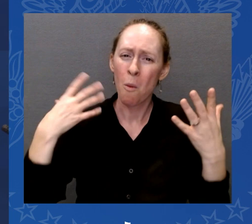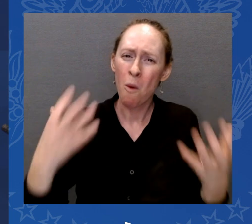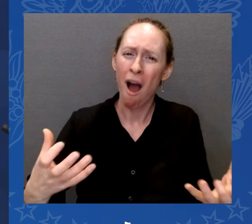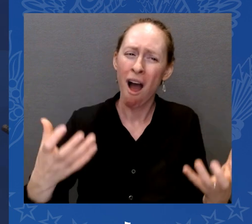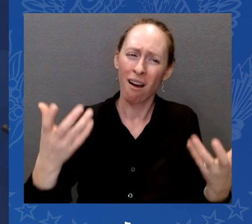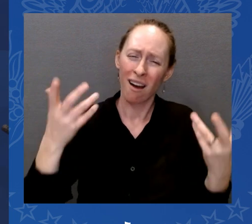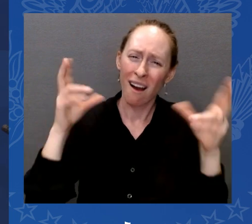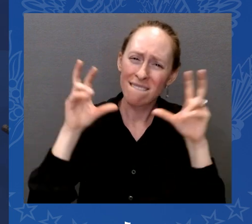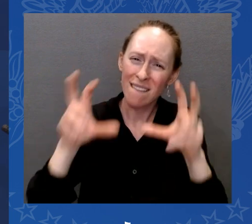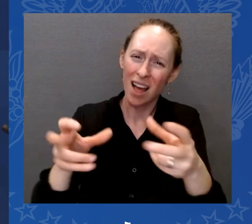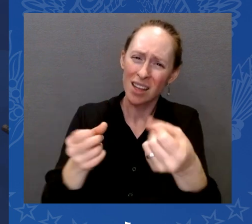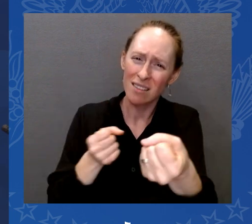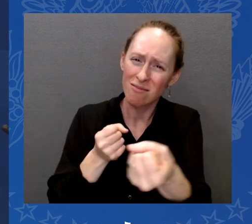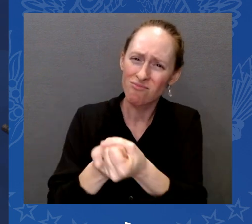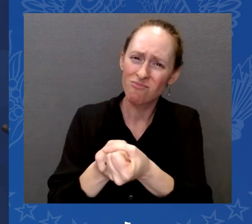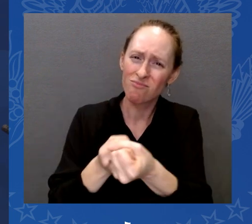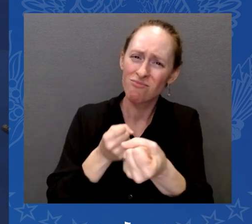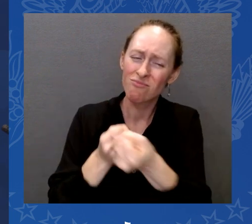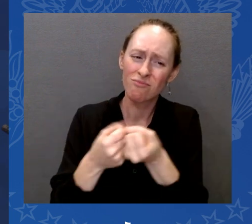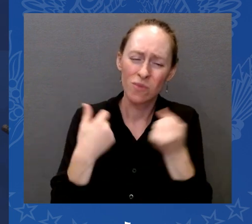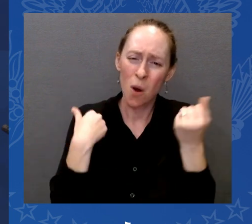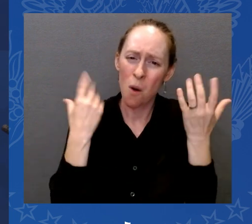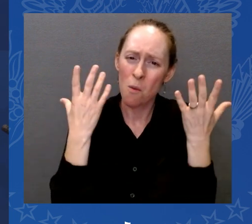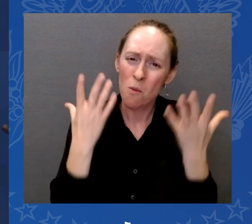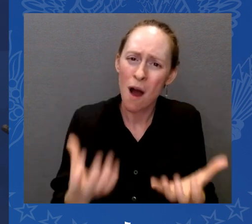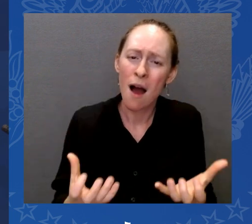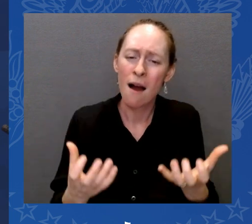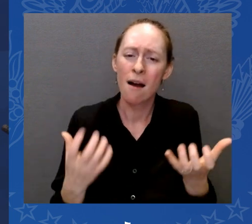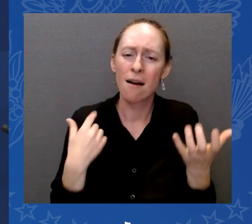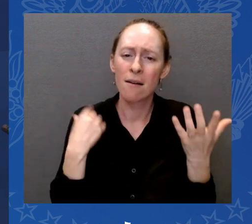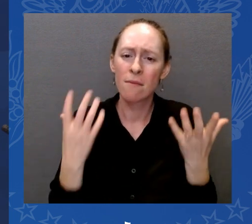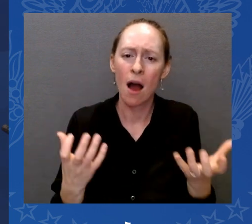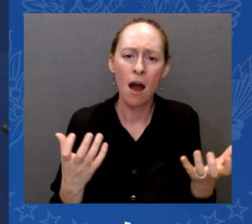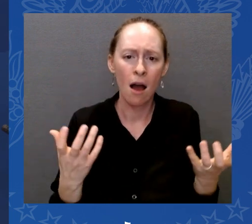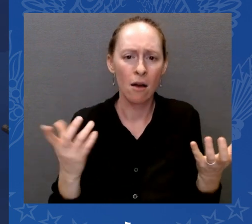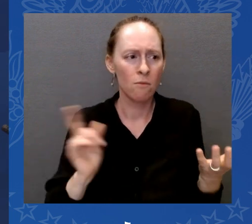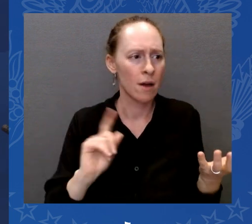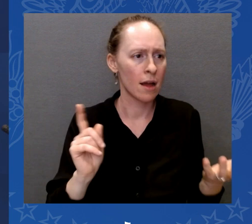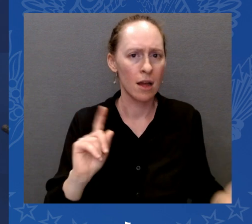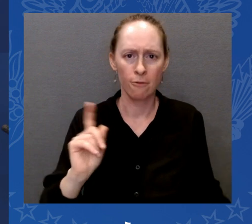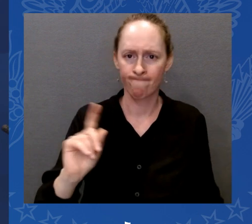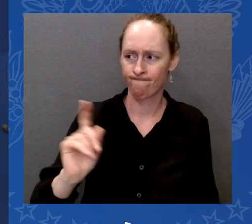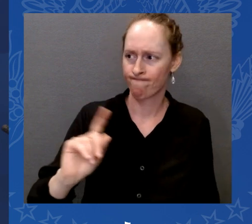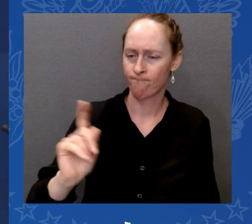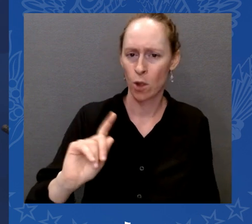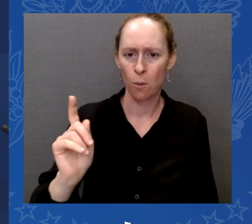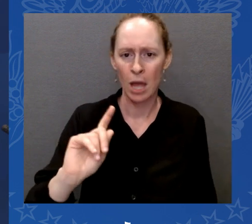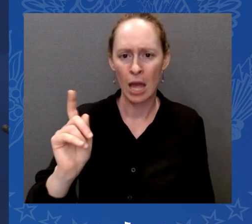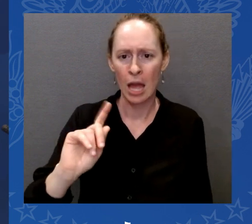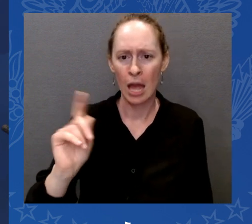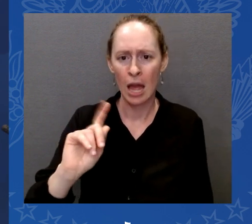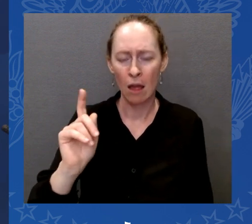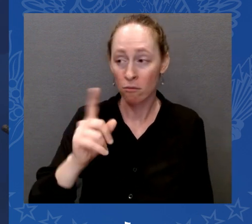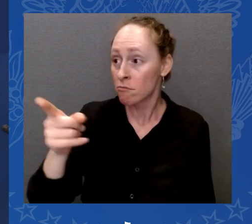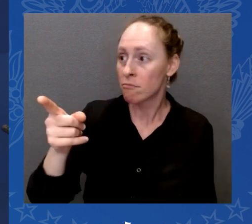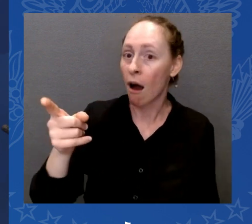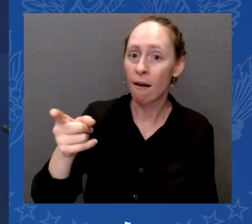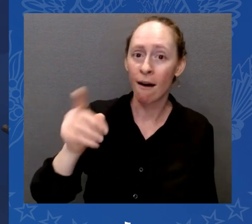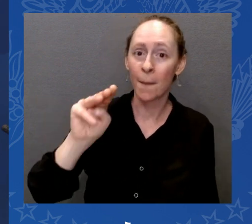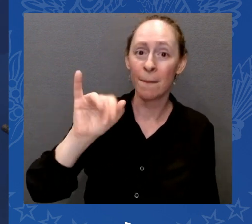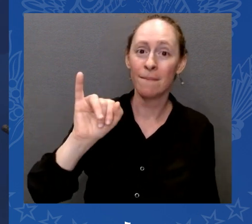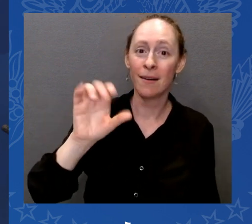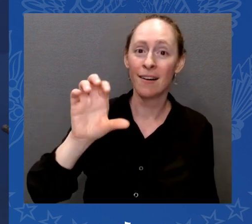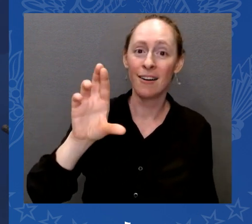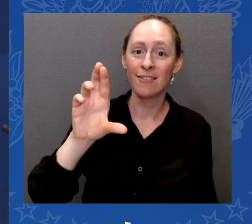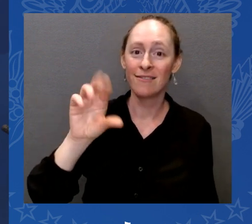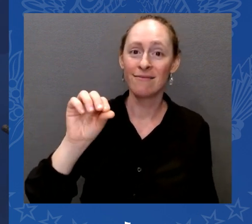then. So when I saw an opportunity with Micron knocking on the door saying, what can you offer? We said, we're not losing this